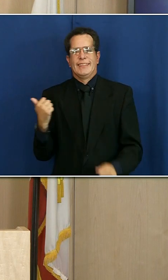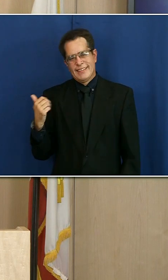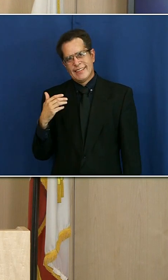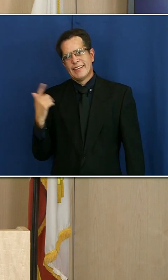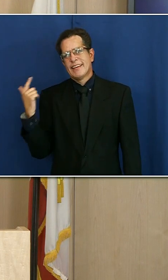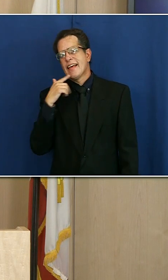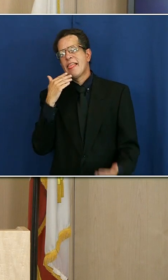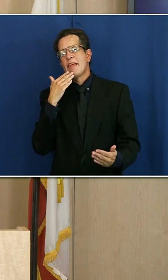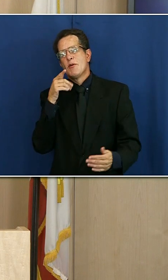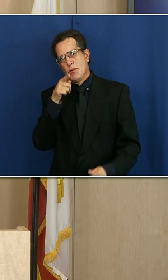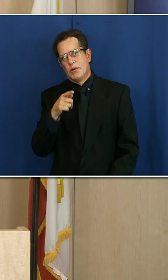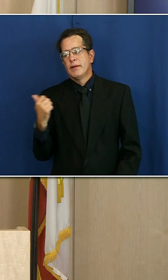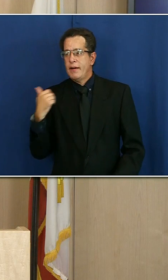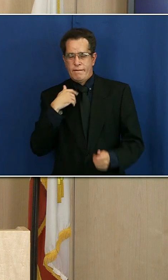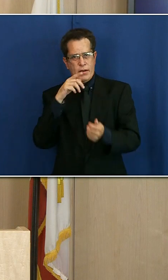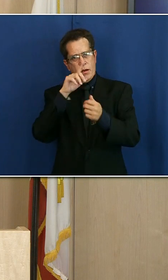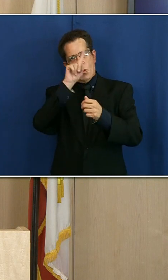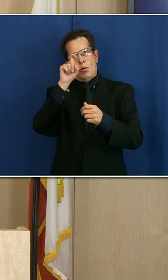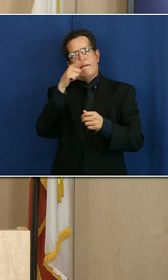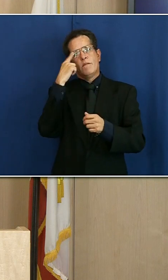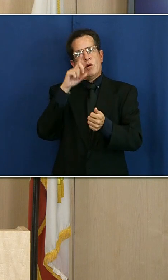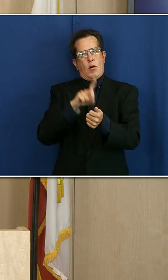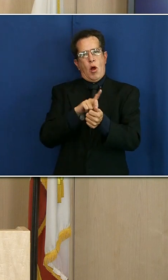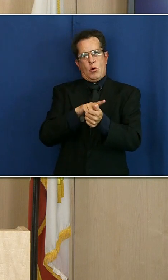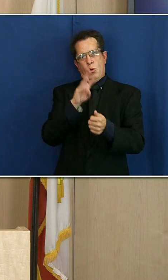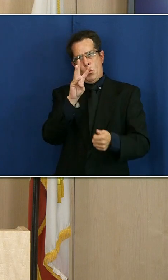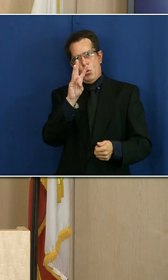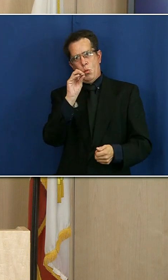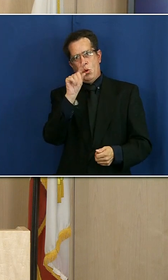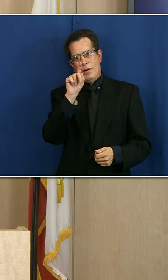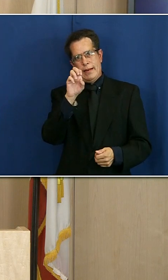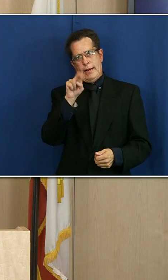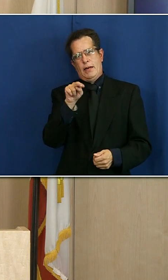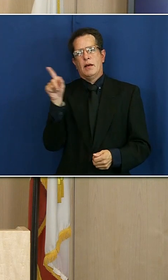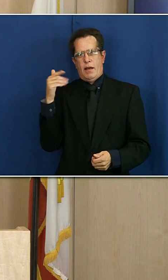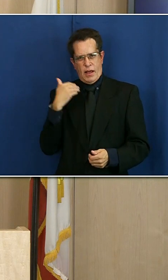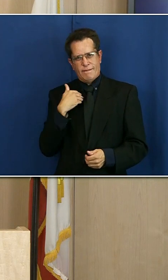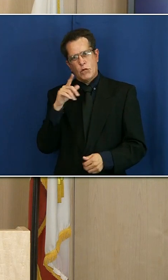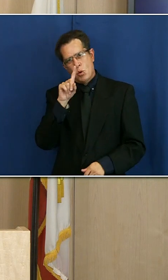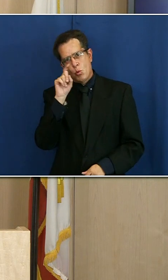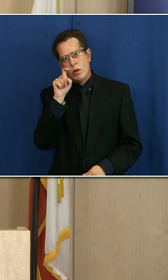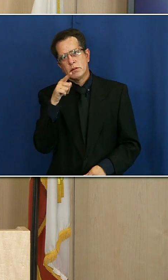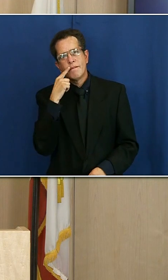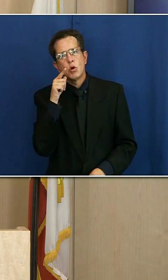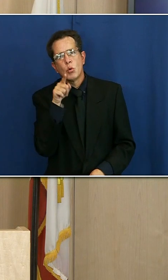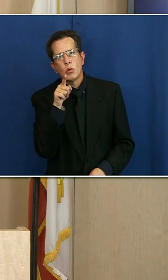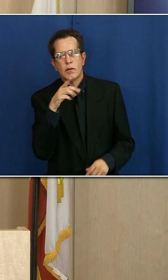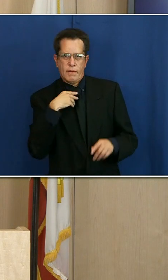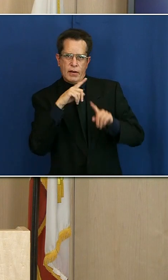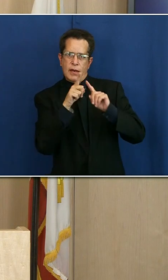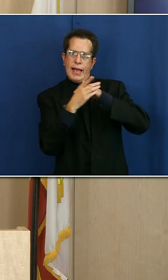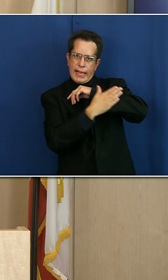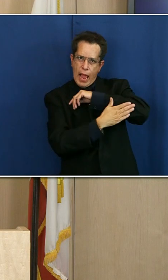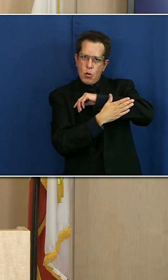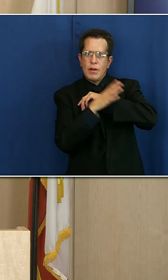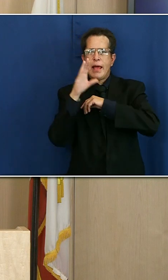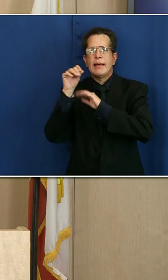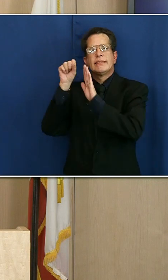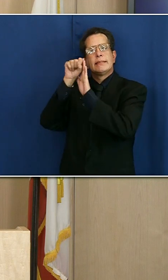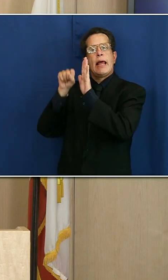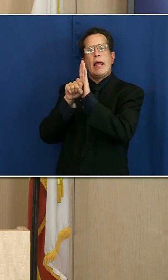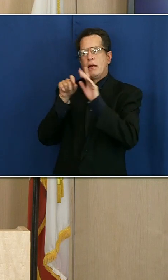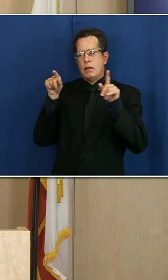is a question for Dr. Wooten. You alluded to a difference between the county and the state on what you